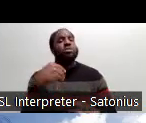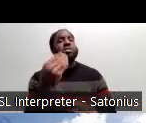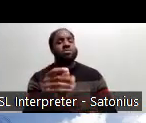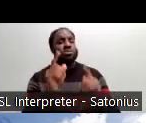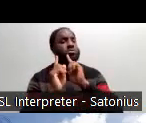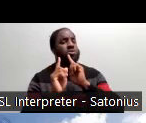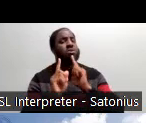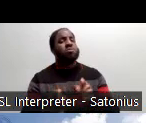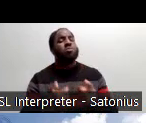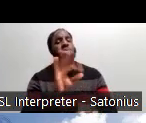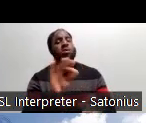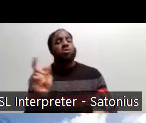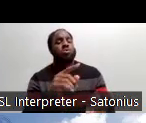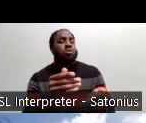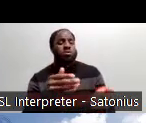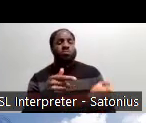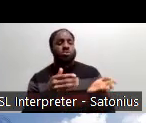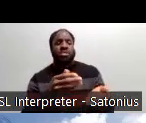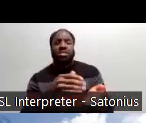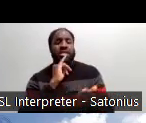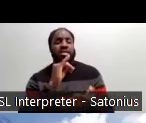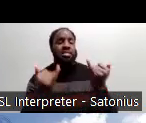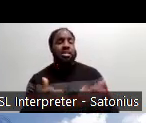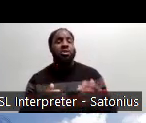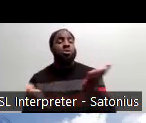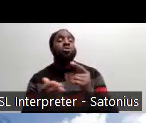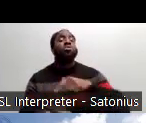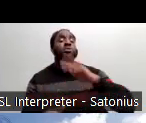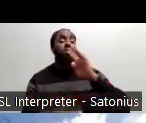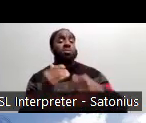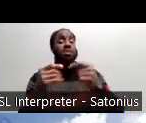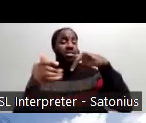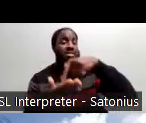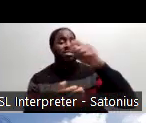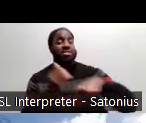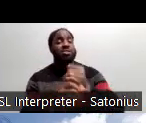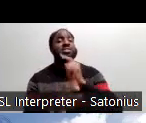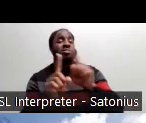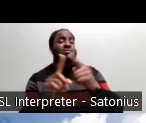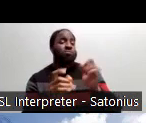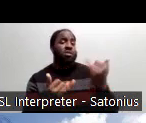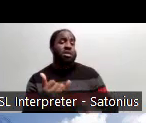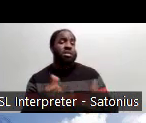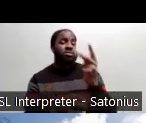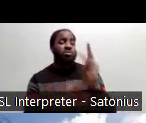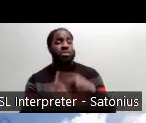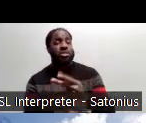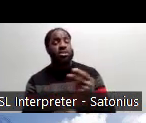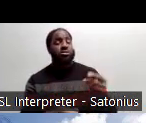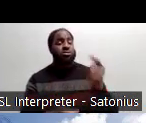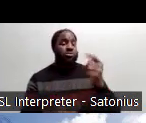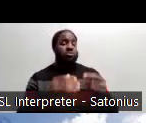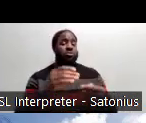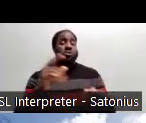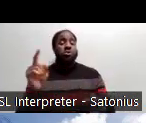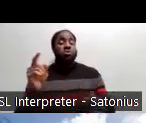lies. So at the very top, this year is different than the last 2 years where the master plan has been in